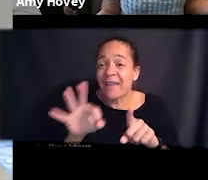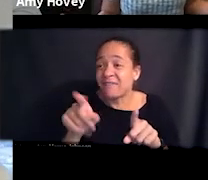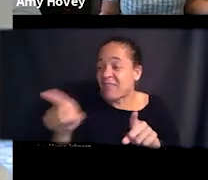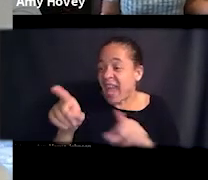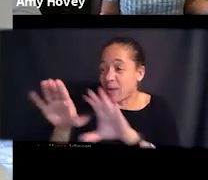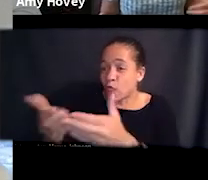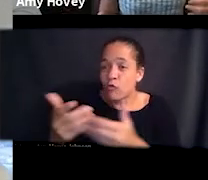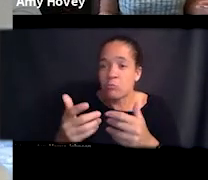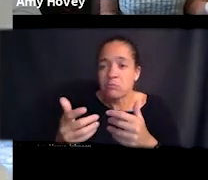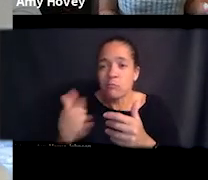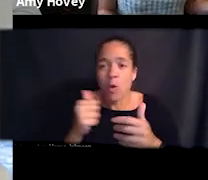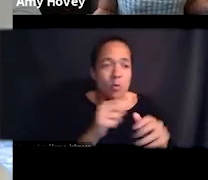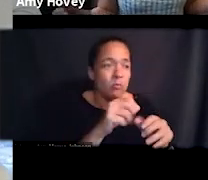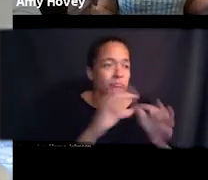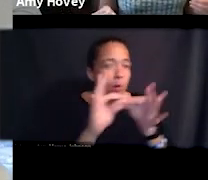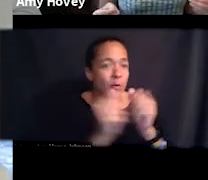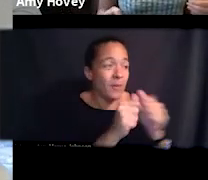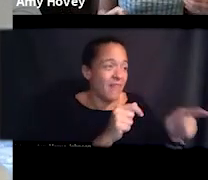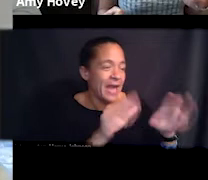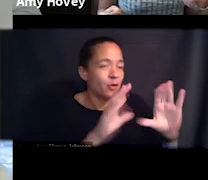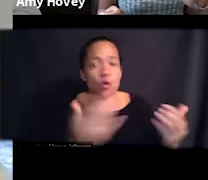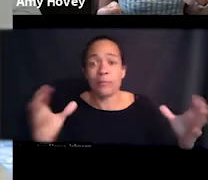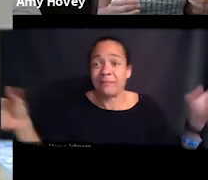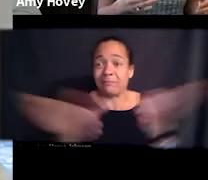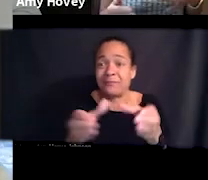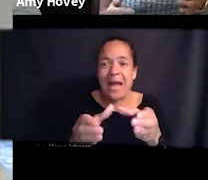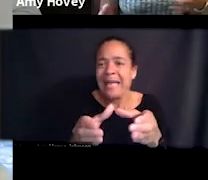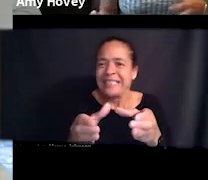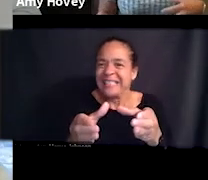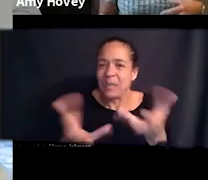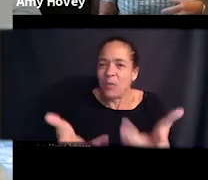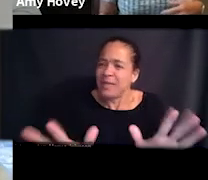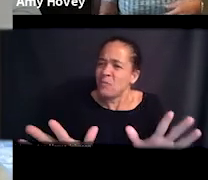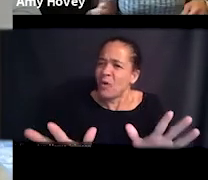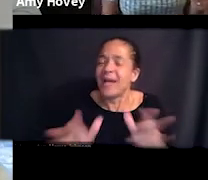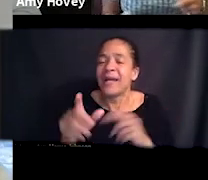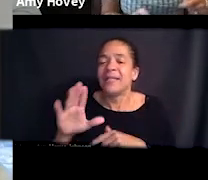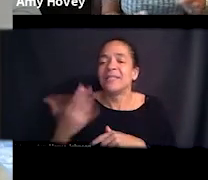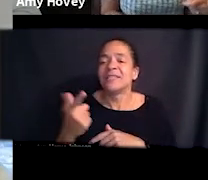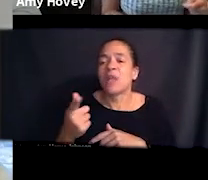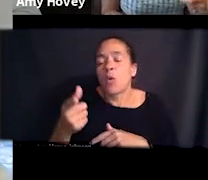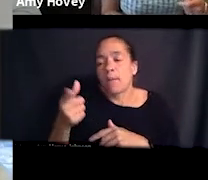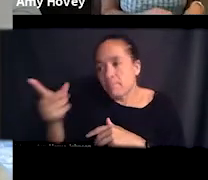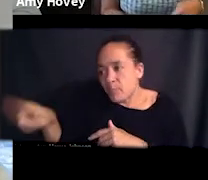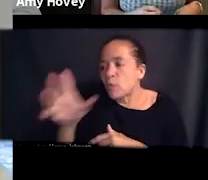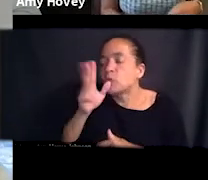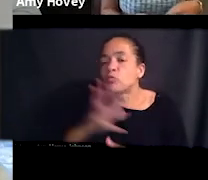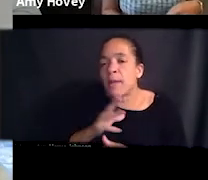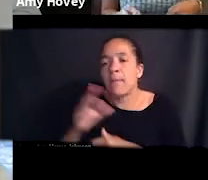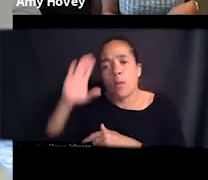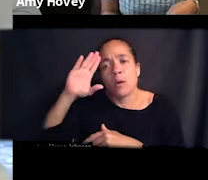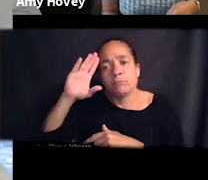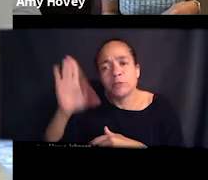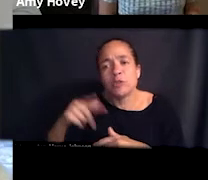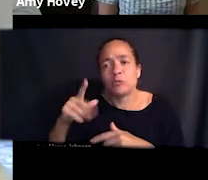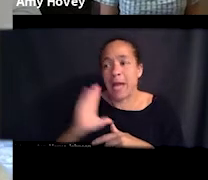have a conversation. So they really kind of reviewed what we were thinking and helped us tweak it so that we would be able to do